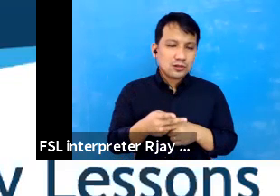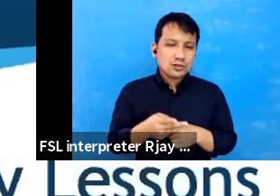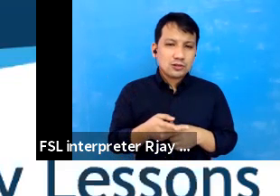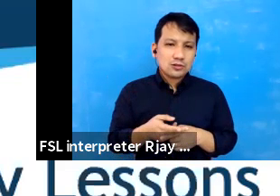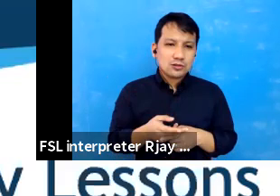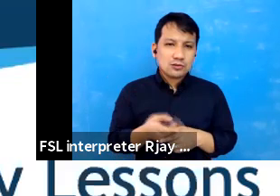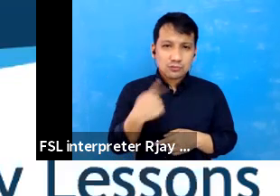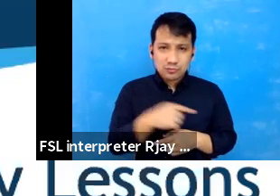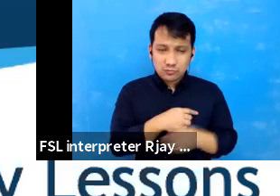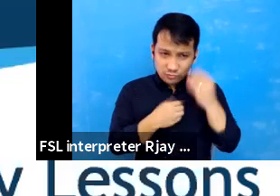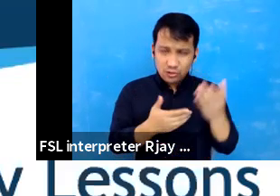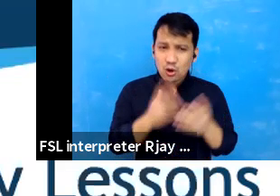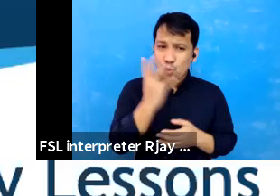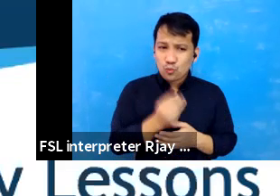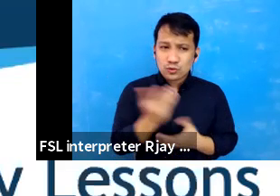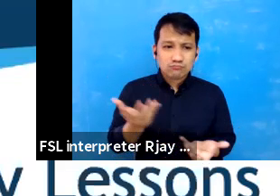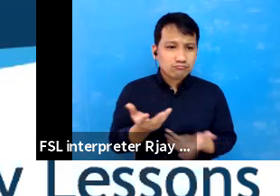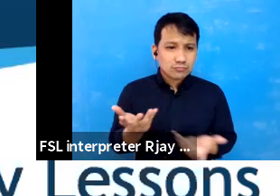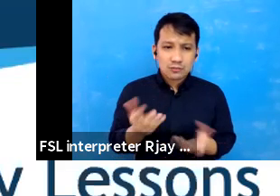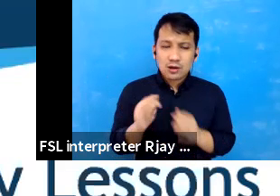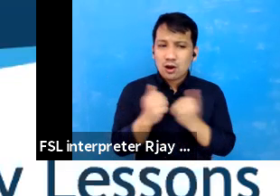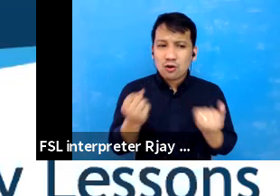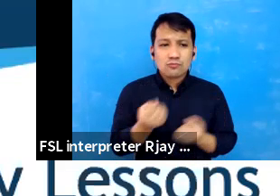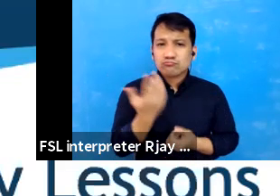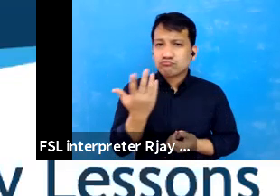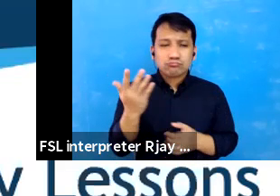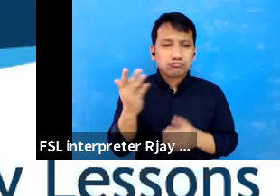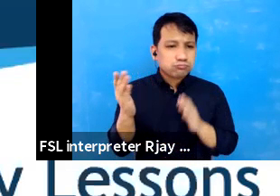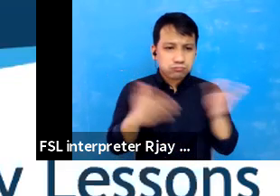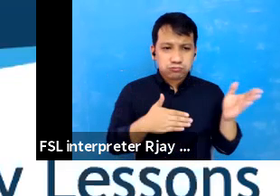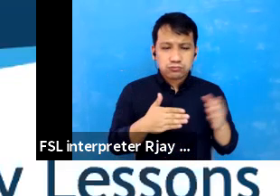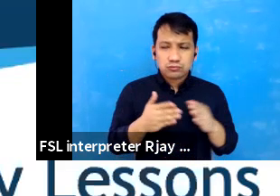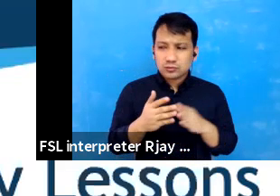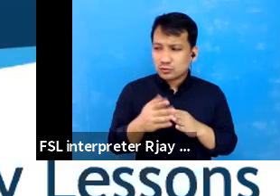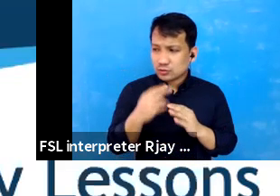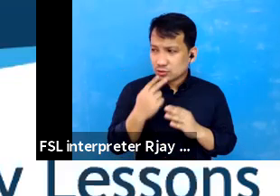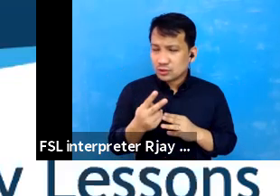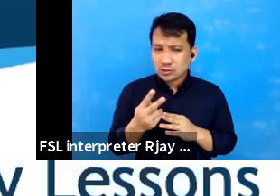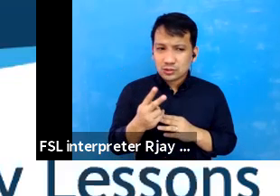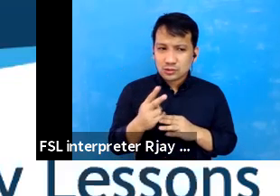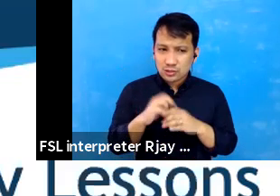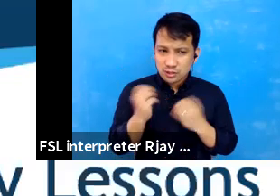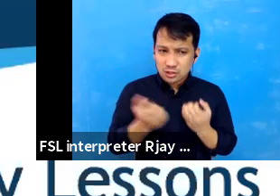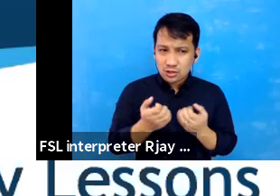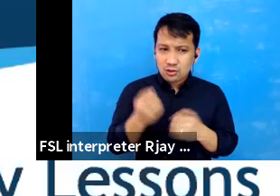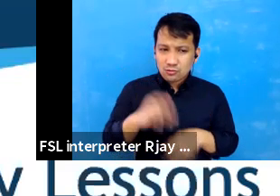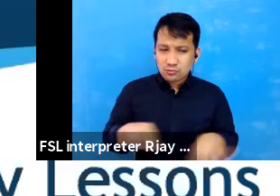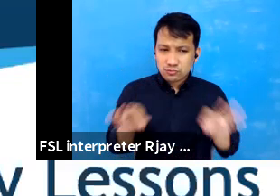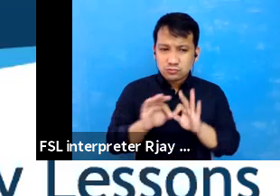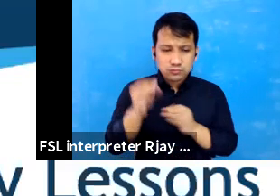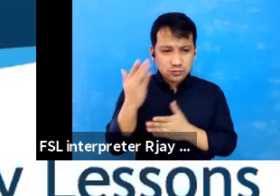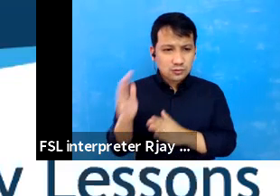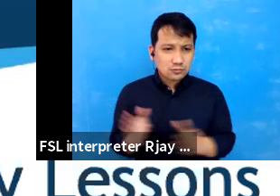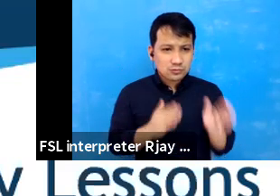them, who they are, where they are, how many they are, is a very crucial element to be able to